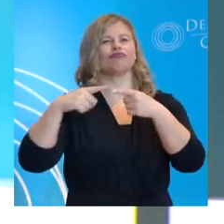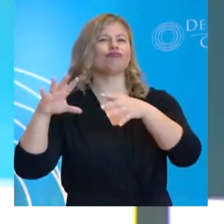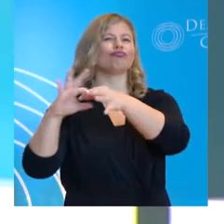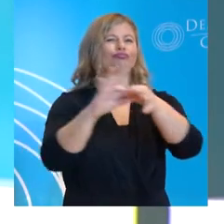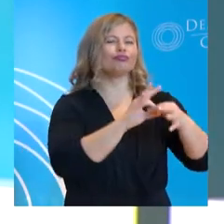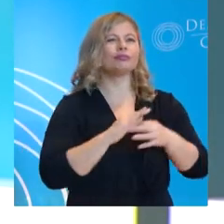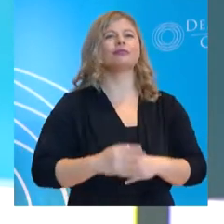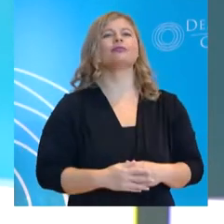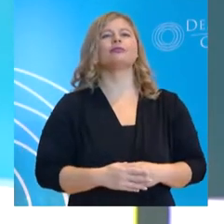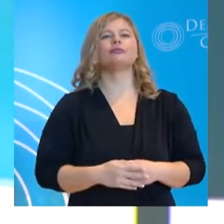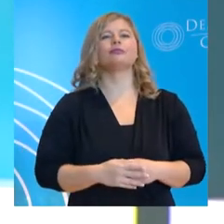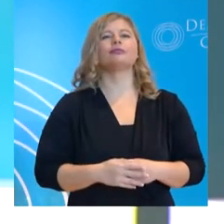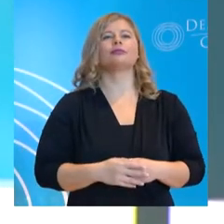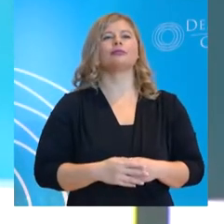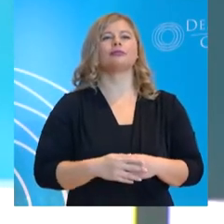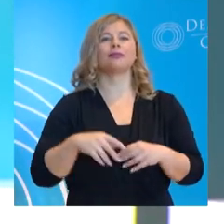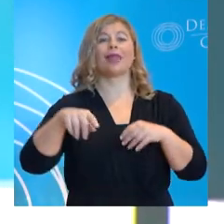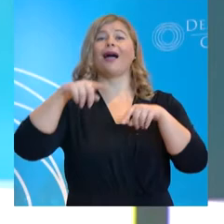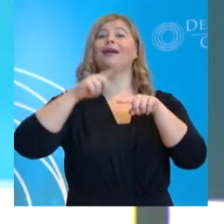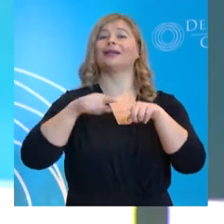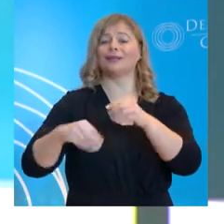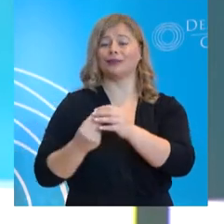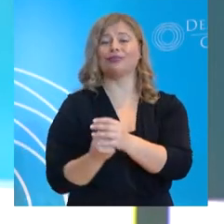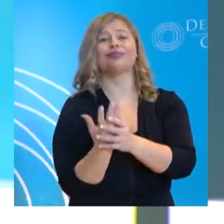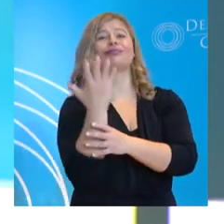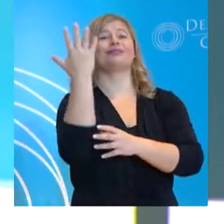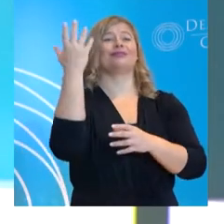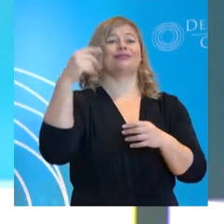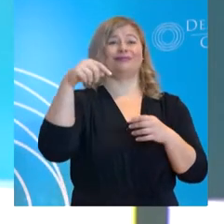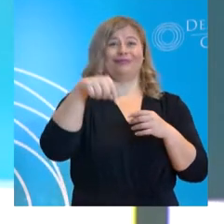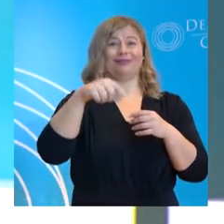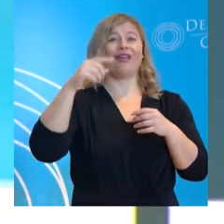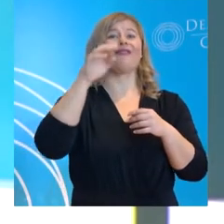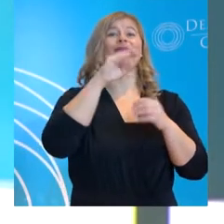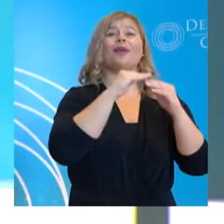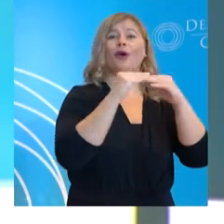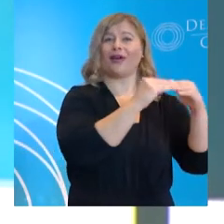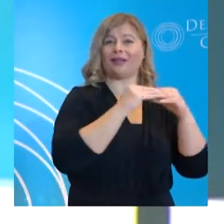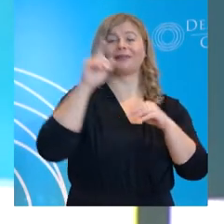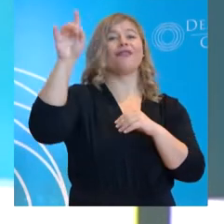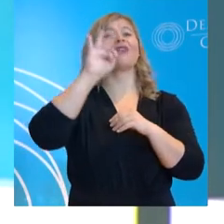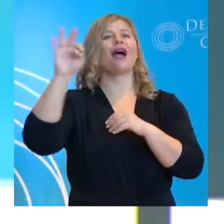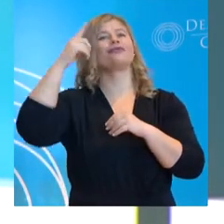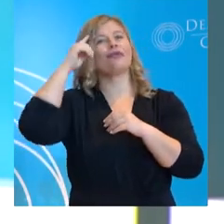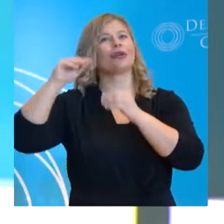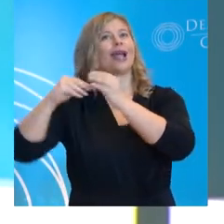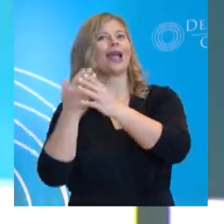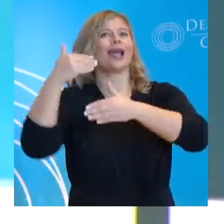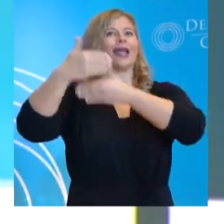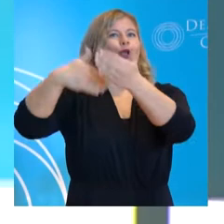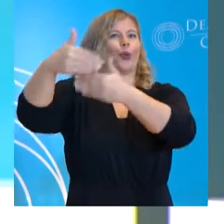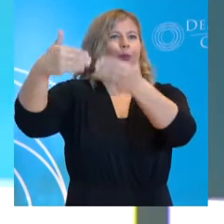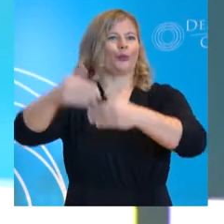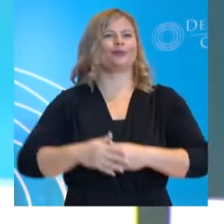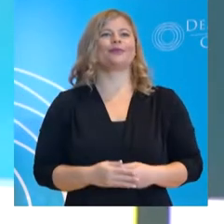mutual assistance clause, which essentially says that if any of the two countries is attacked, if